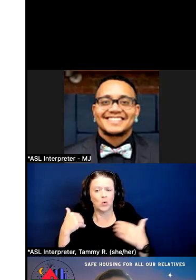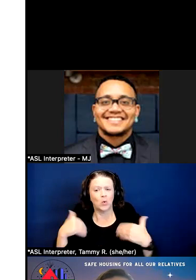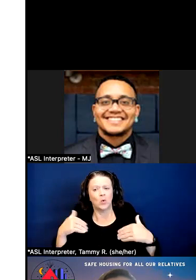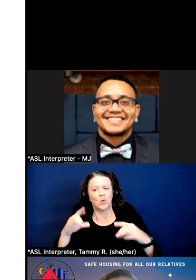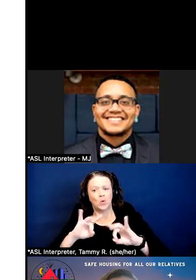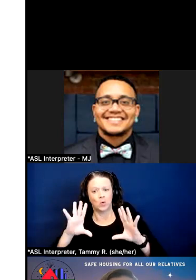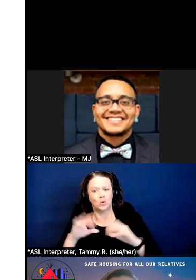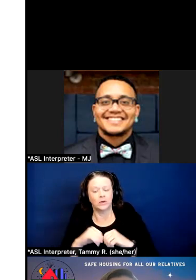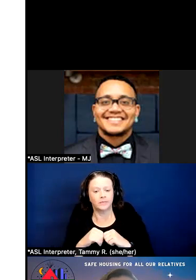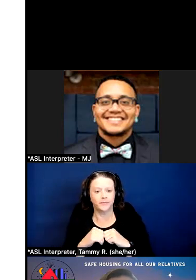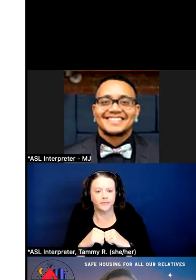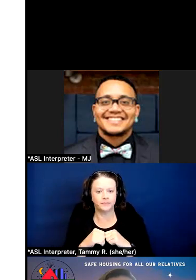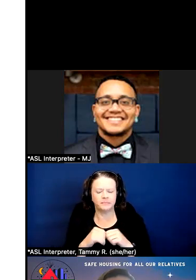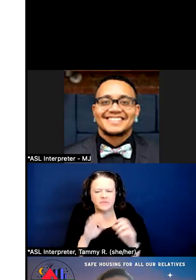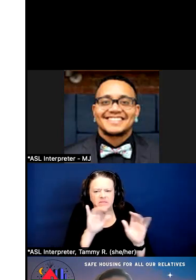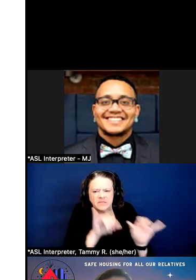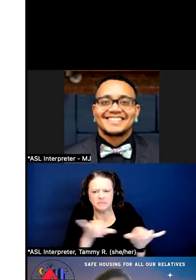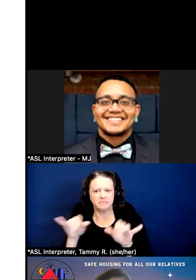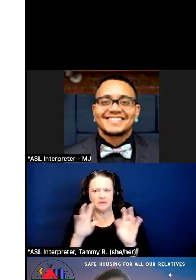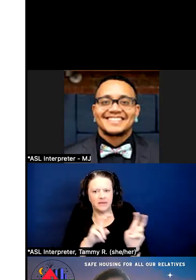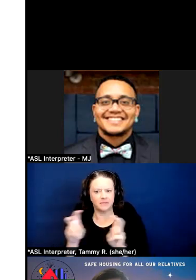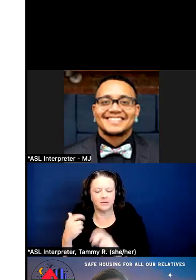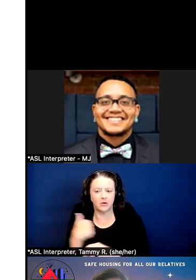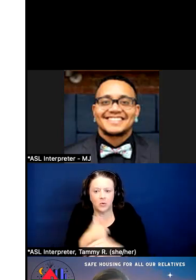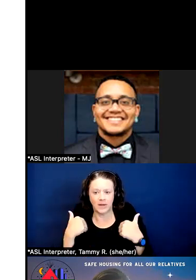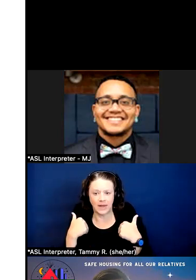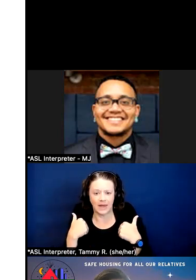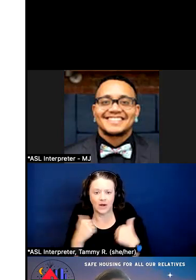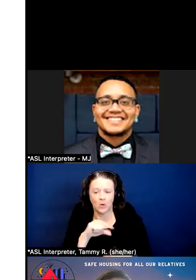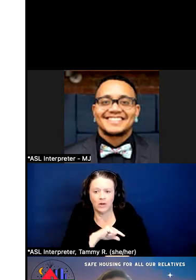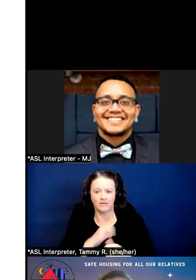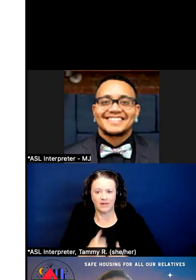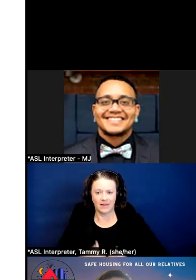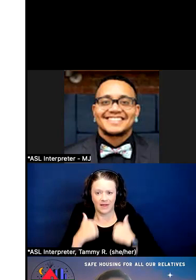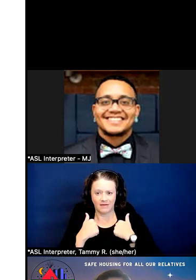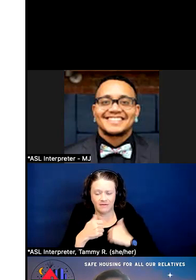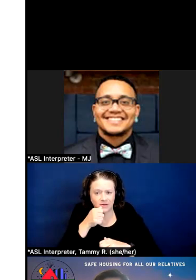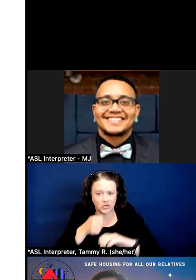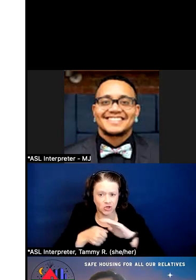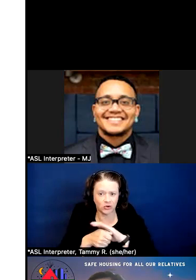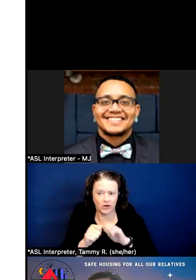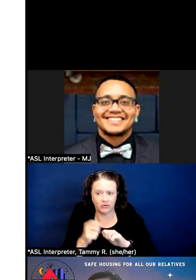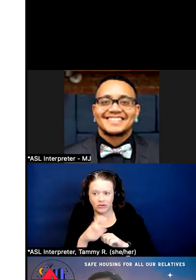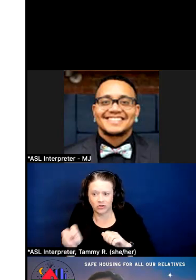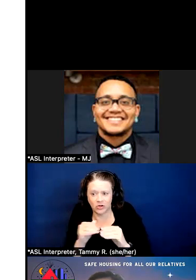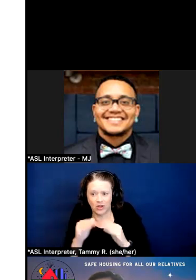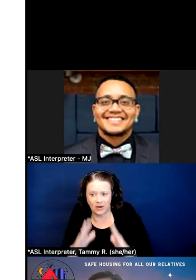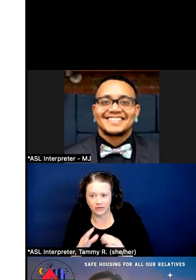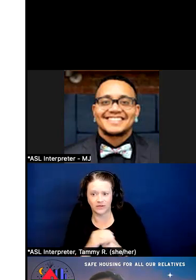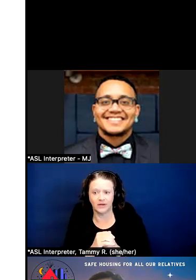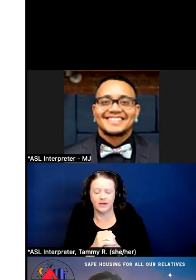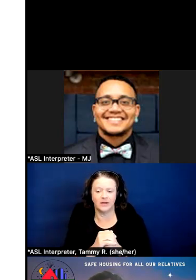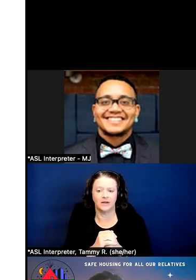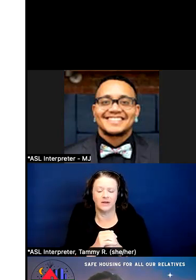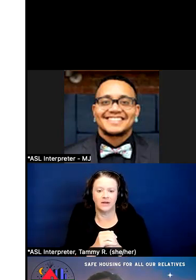board. So we had quality of life in shelter and transitional housing was really taking a sort